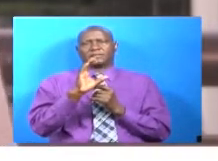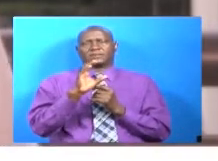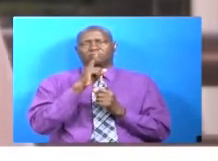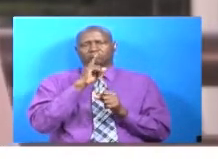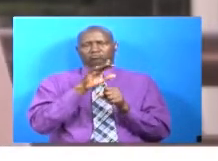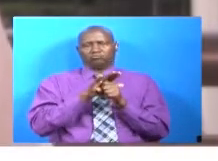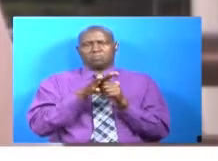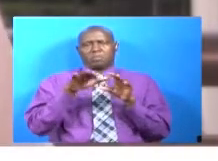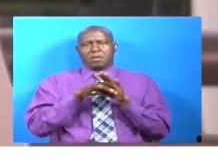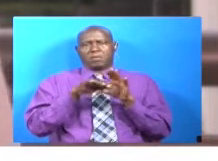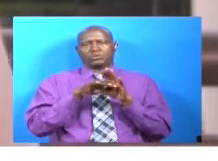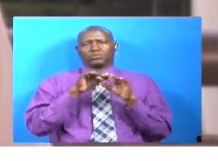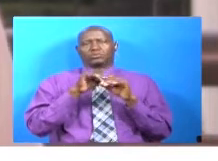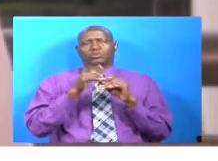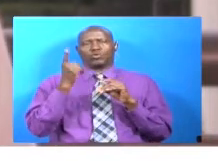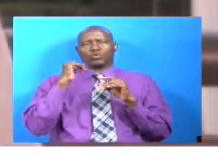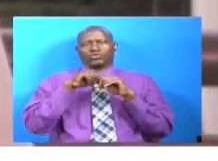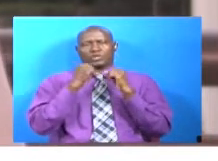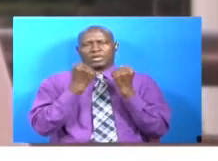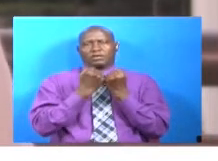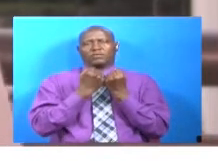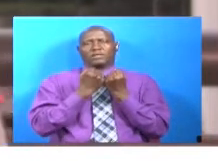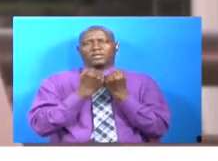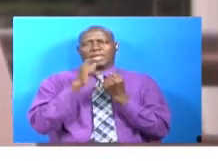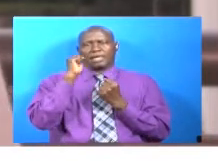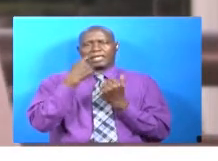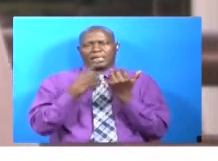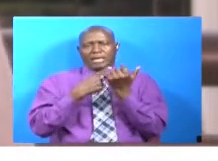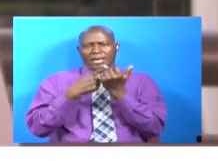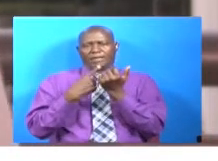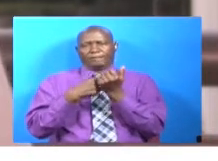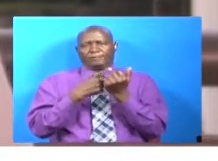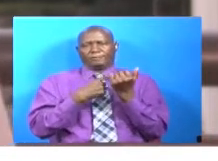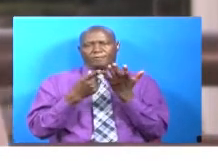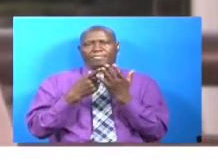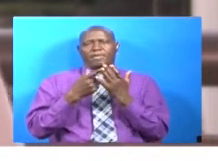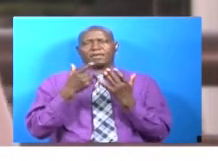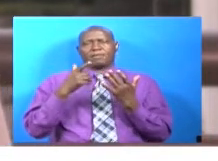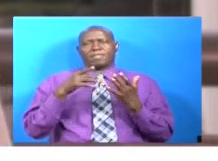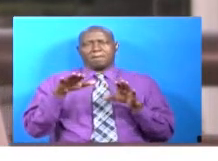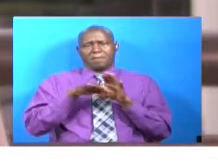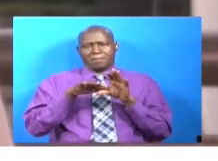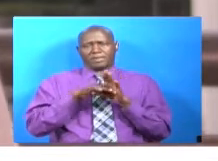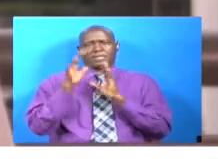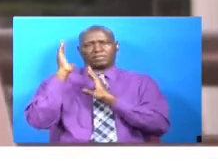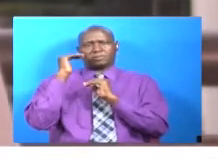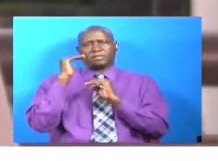Society of Kenya of a transparent tallying process, saying members should expect results by 10